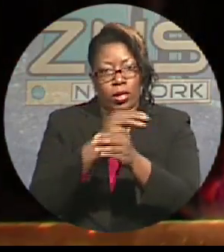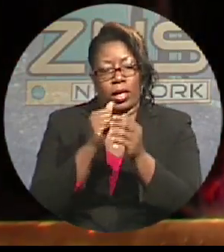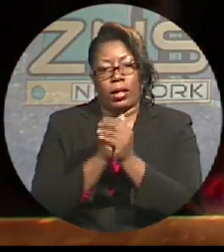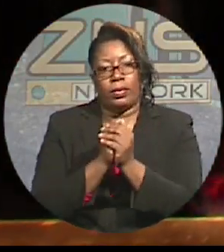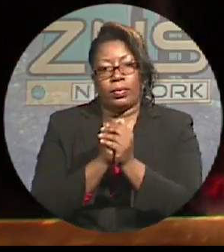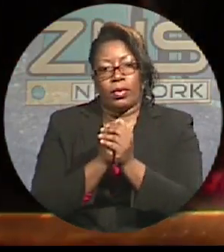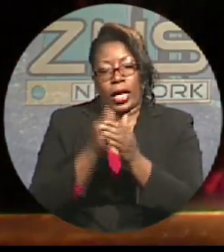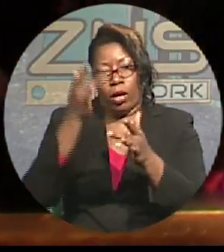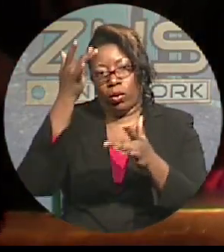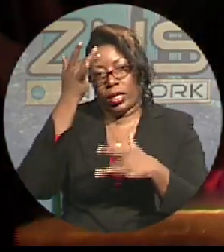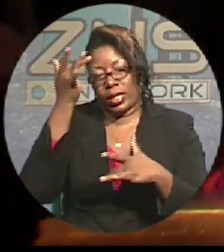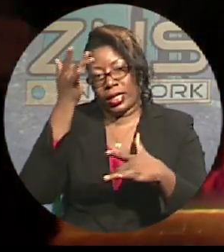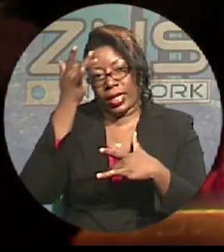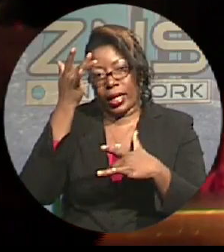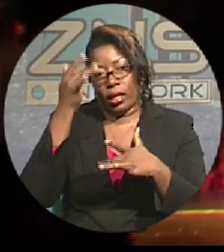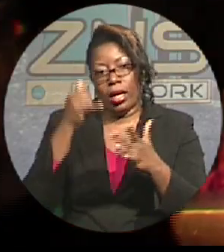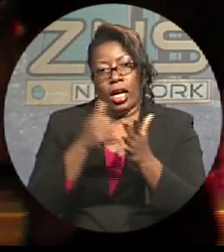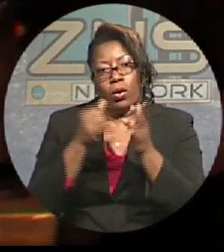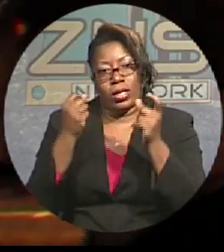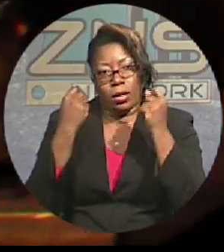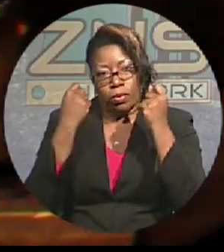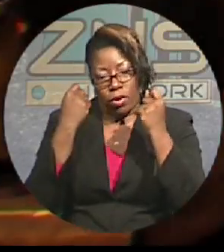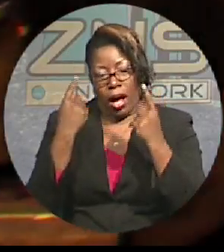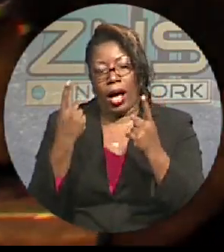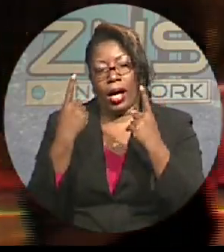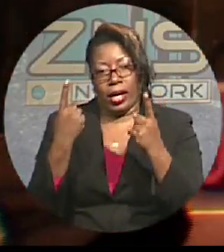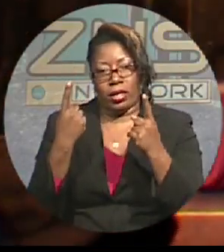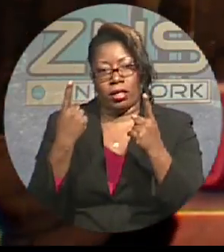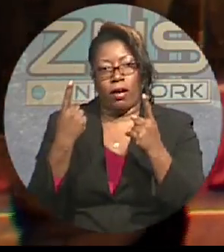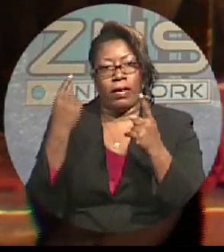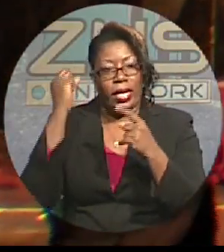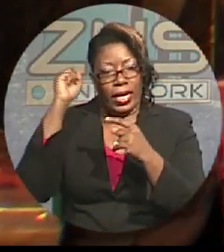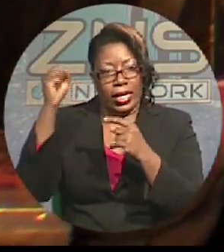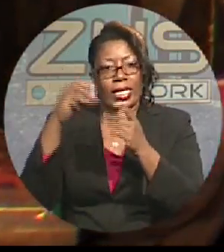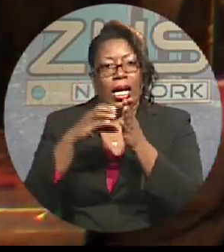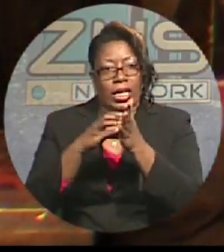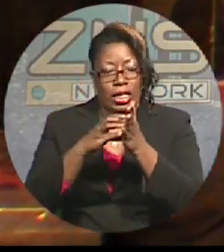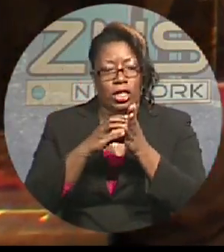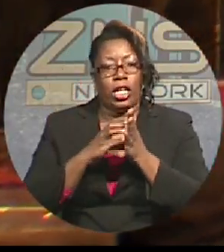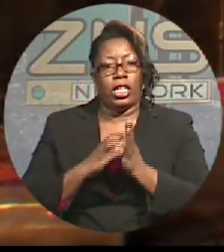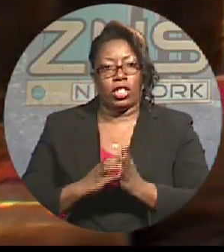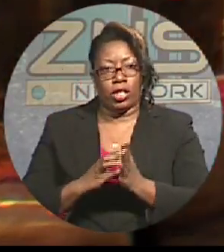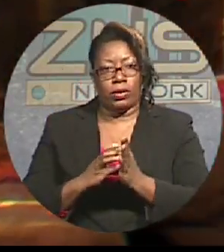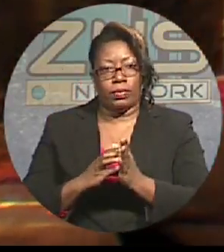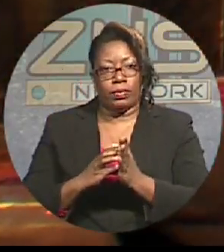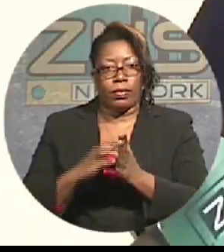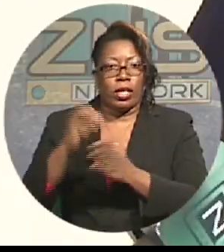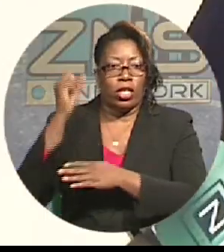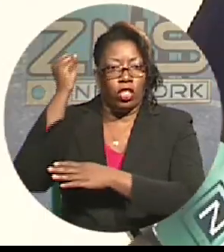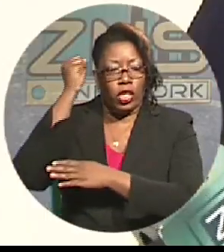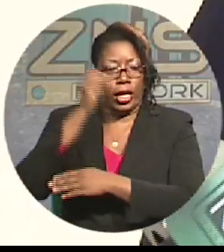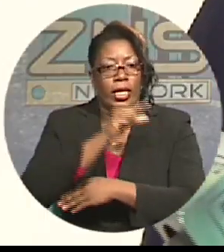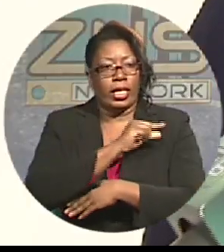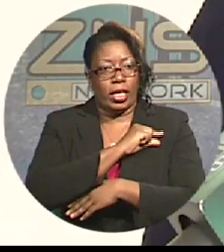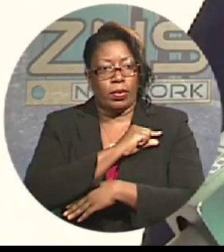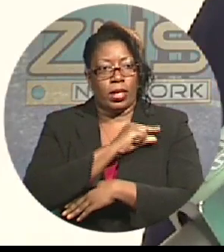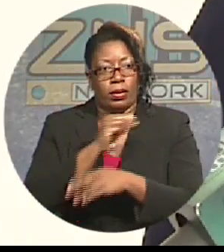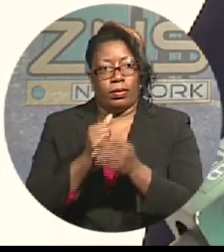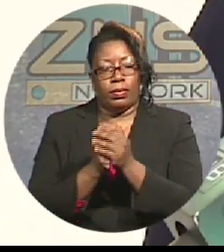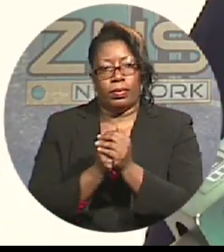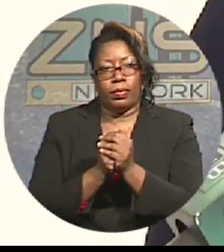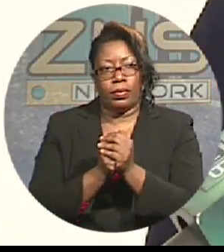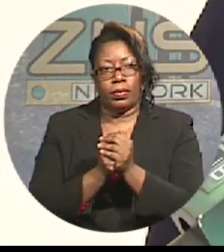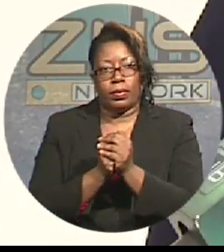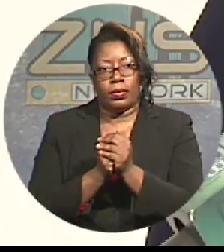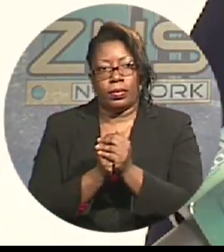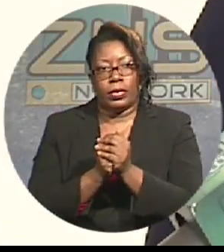ailing condition, came as a surprise for his family, particularly his son, Labour National Insurance Minister Shane Gibson. He is somebody who has been